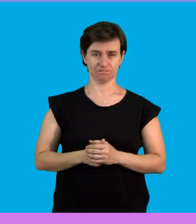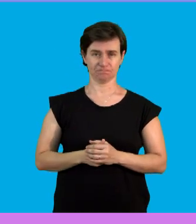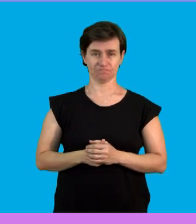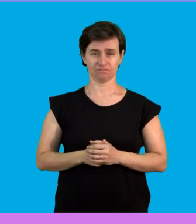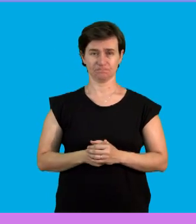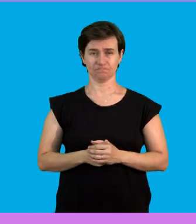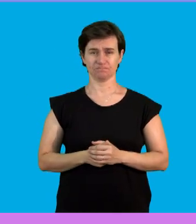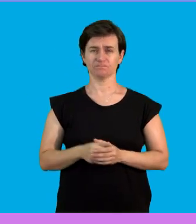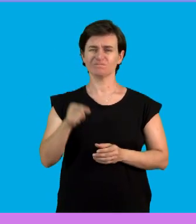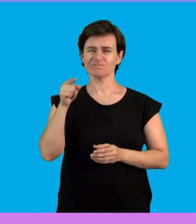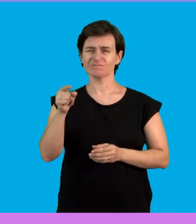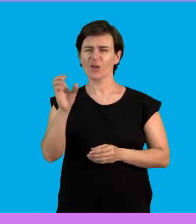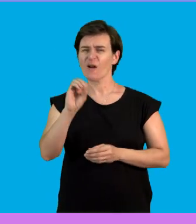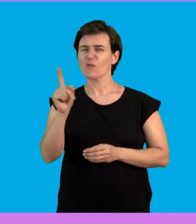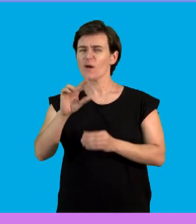0.95% of